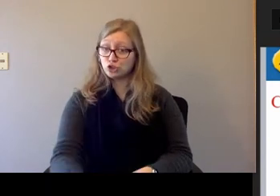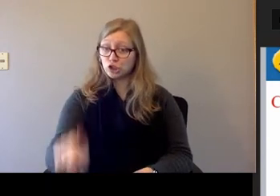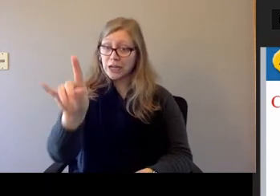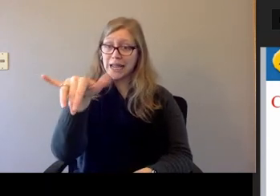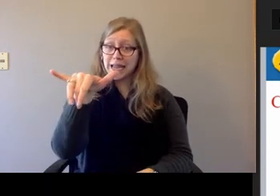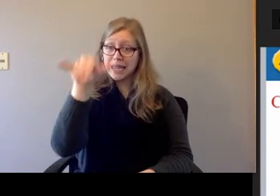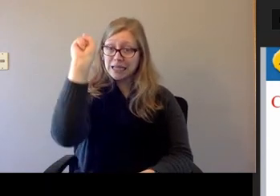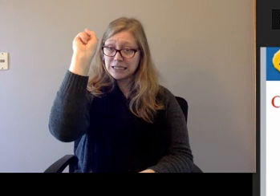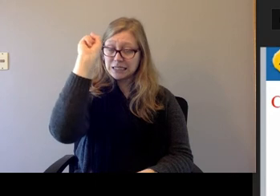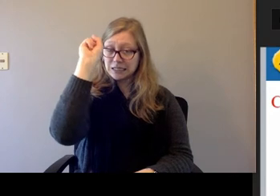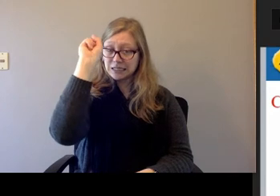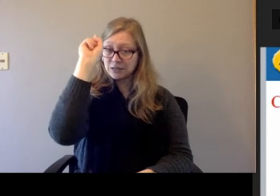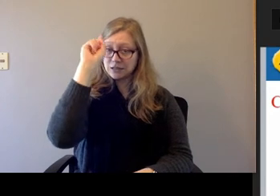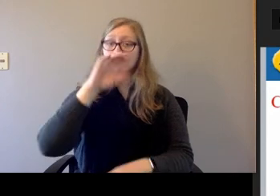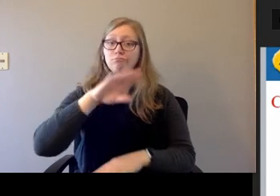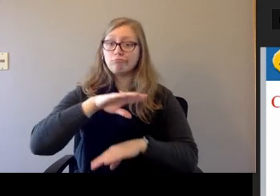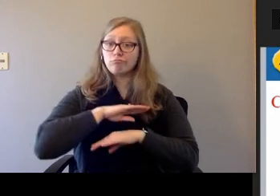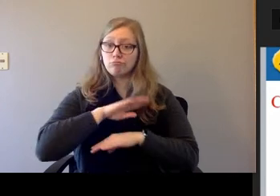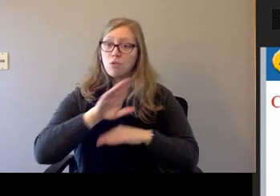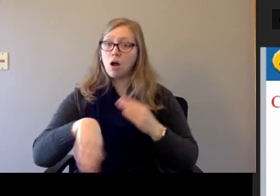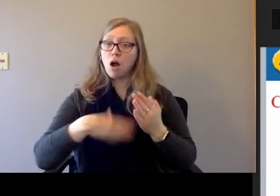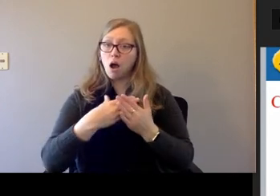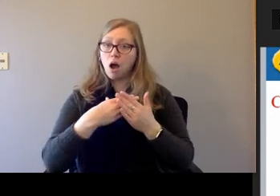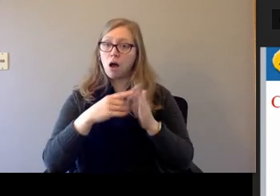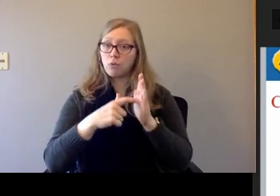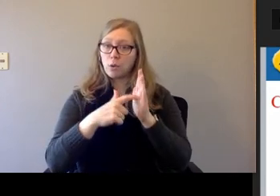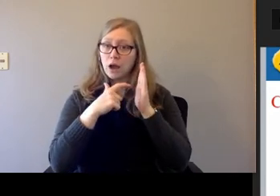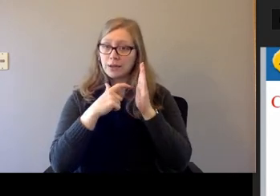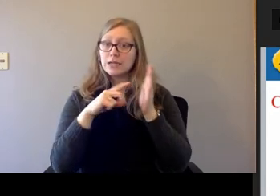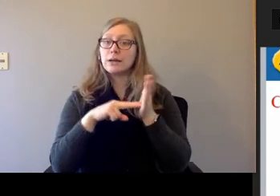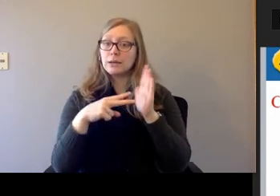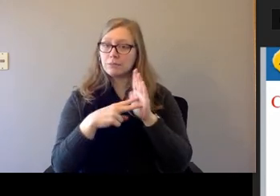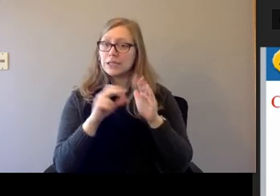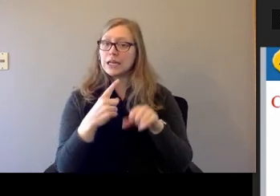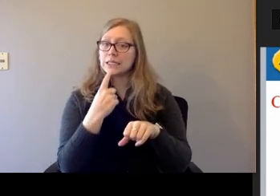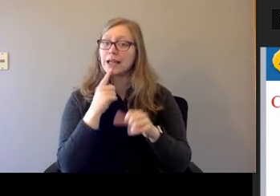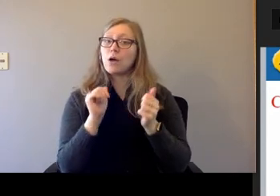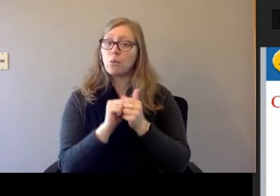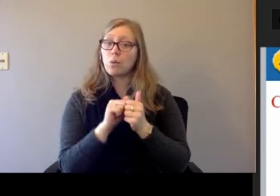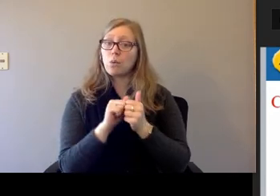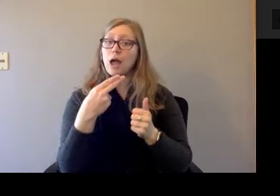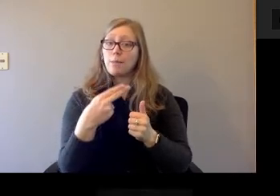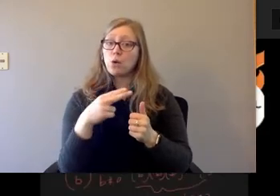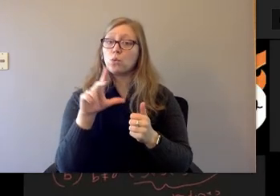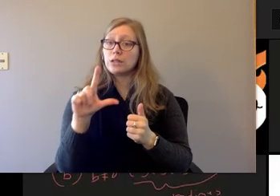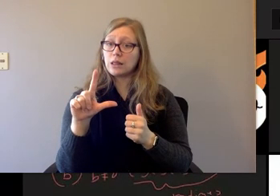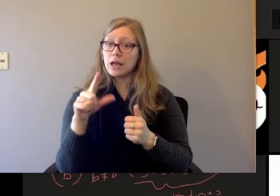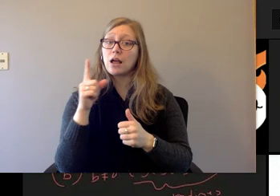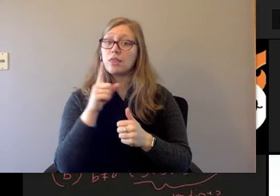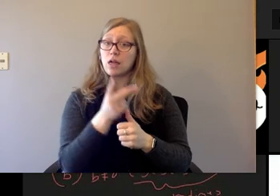criteria. So we can say by hypotenuse leg that those are congruent triangles.